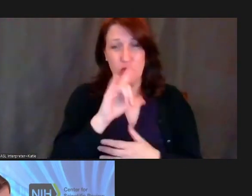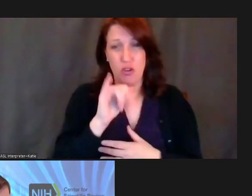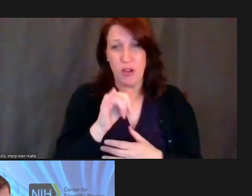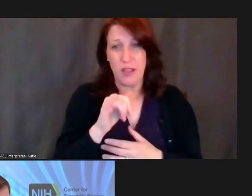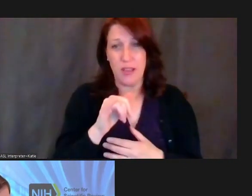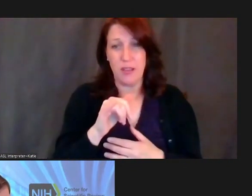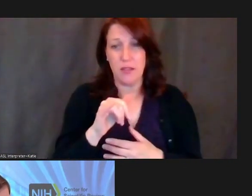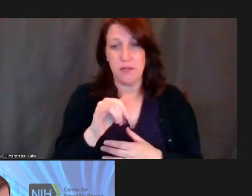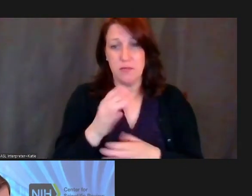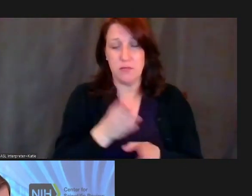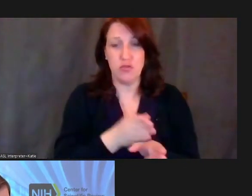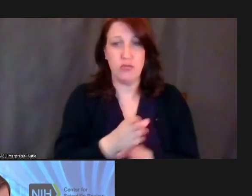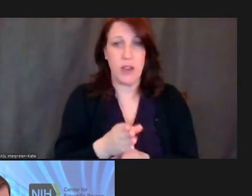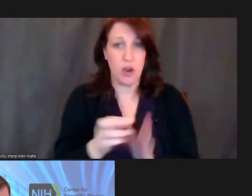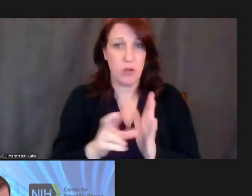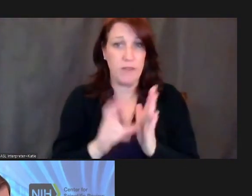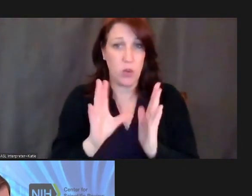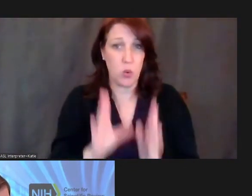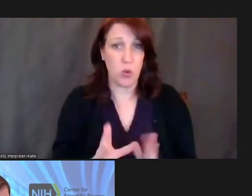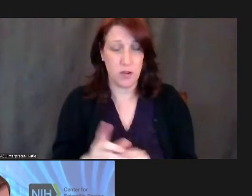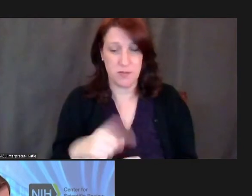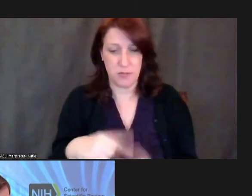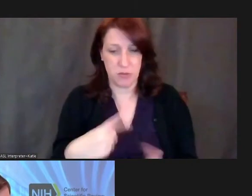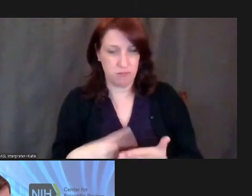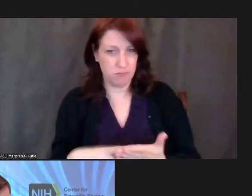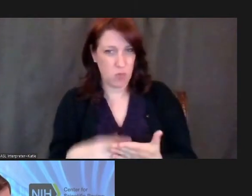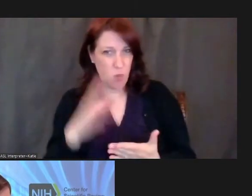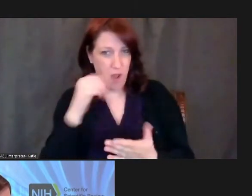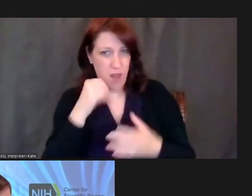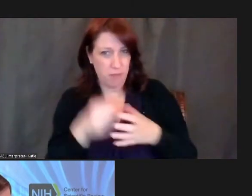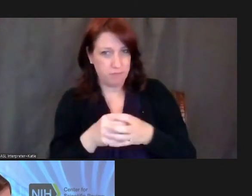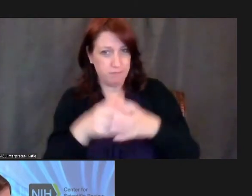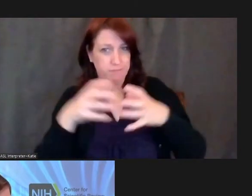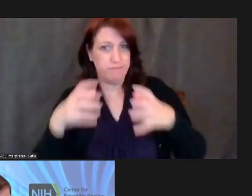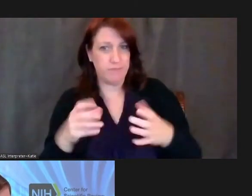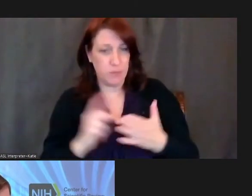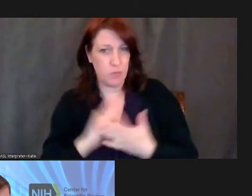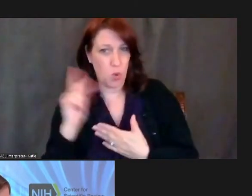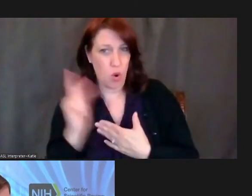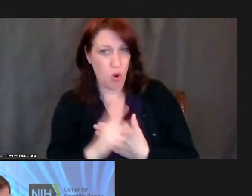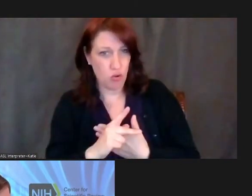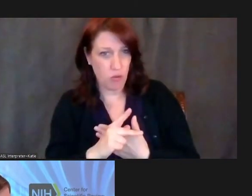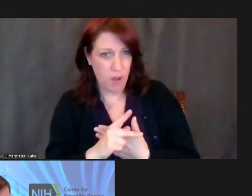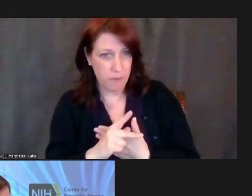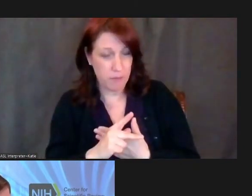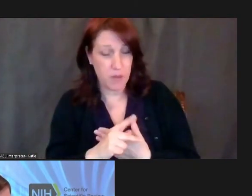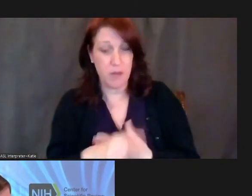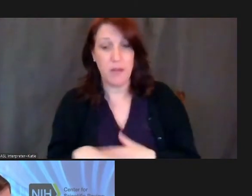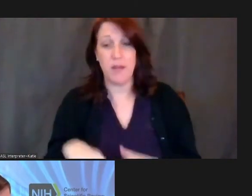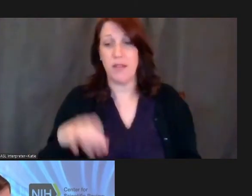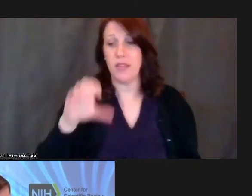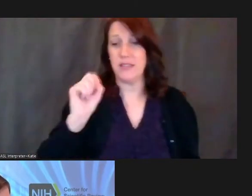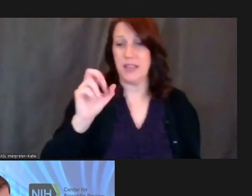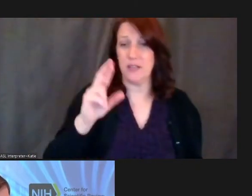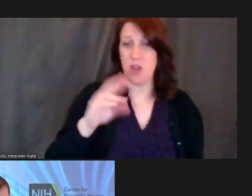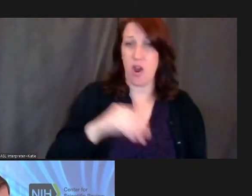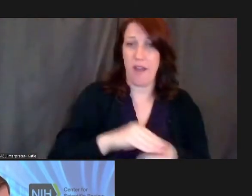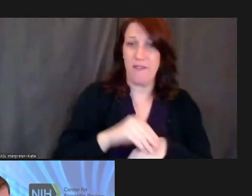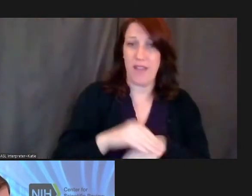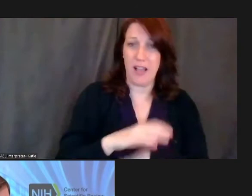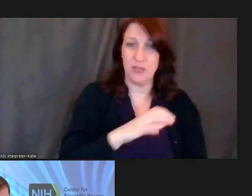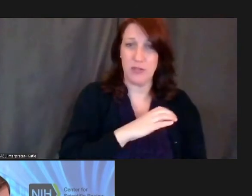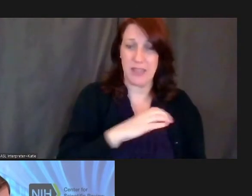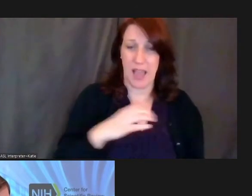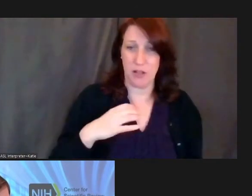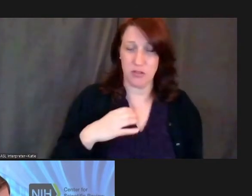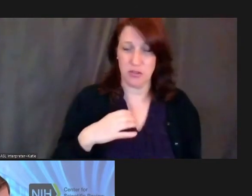reviewers. And that group did discuss broadening the program, and together with the CSR Advisory Council.